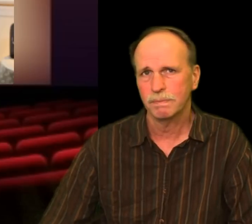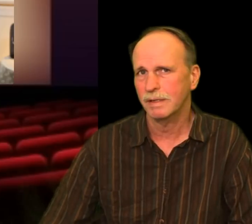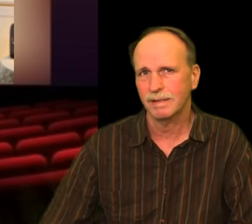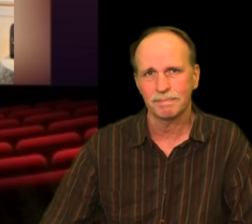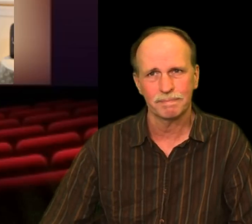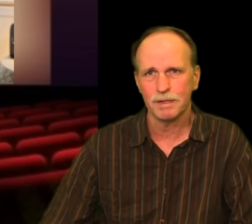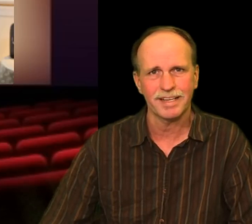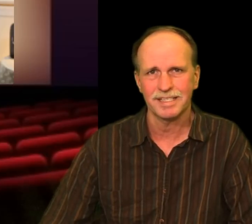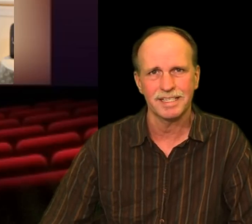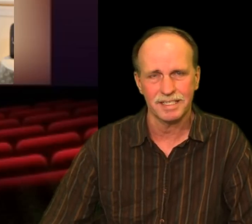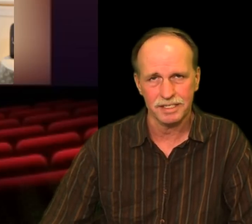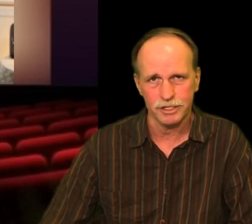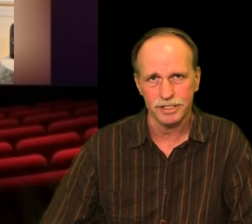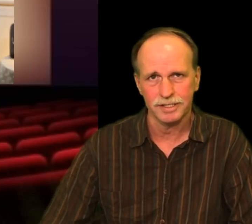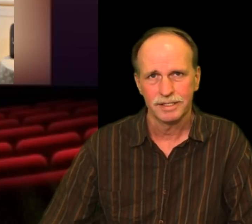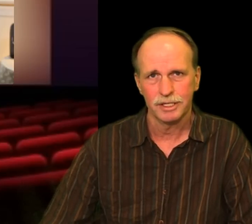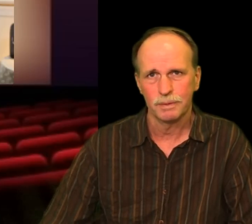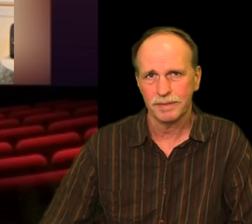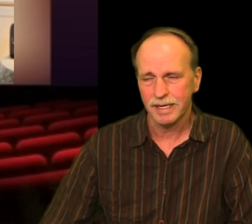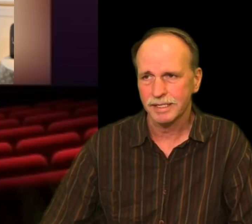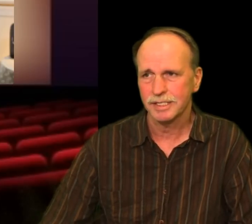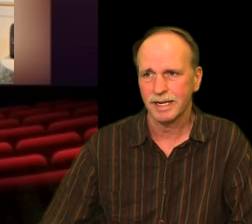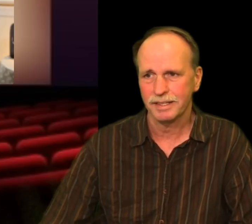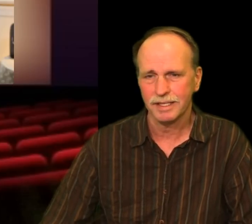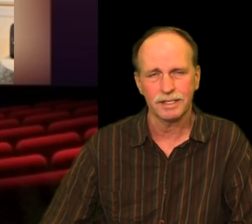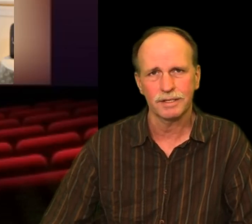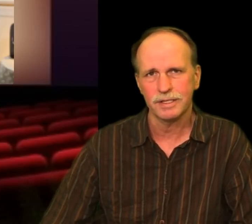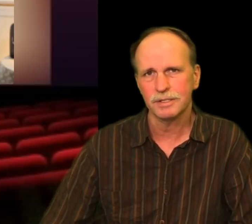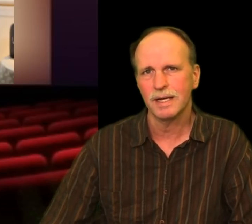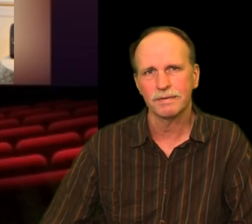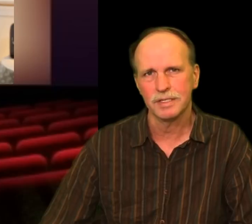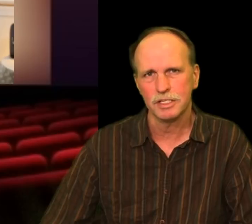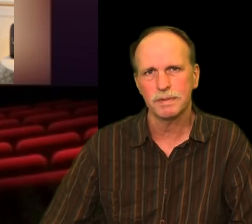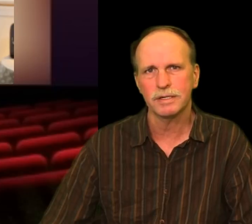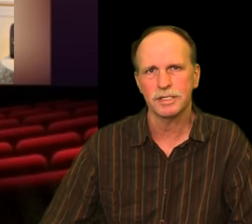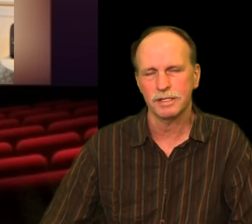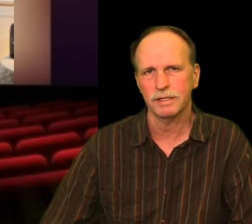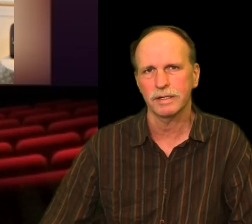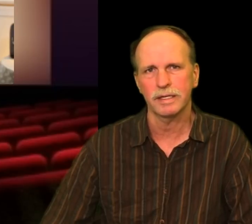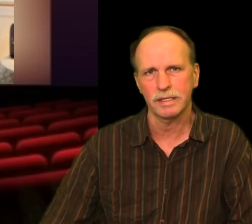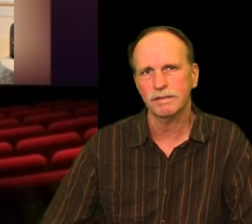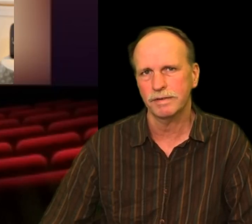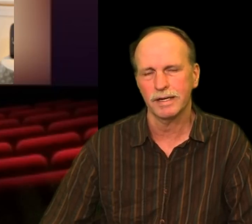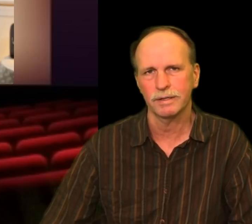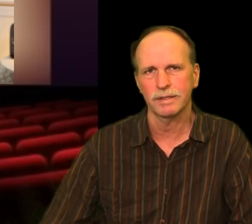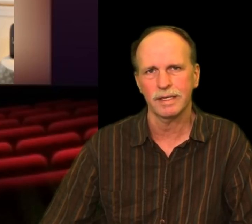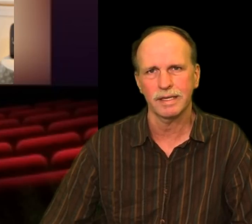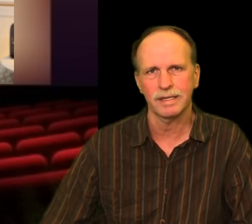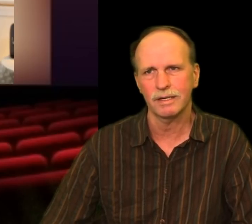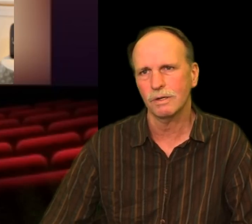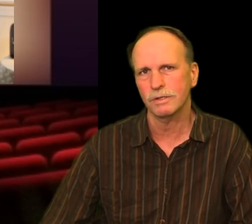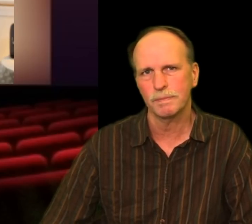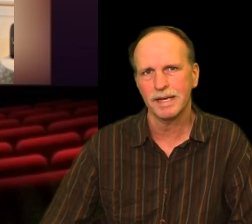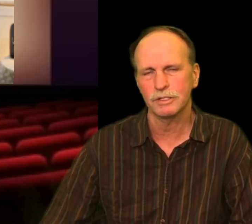be. Permeates these discussions. So yes, I think that there is a lot of conspiracy theory in the flat earth,